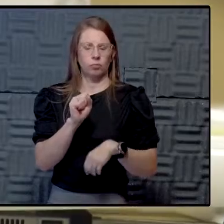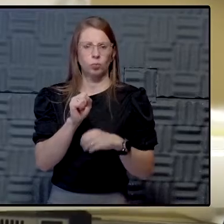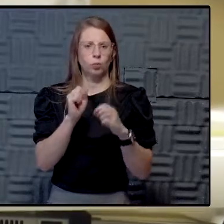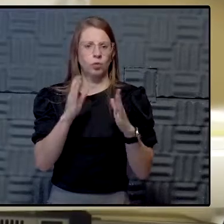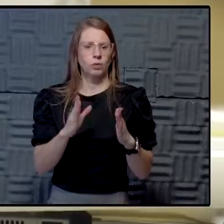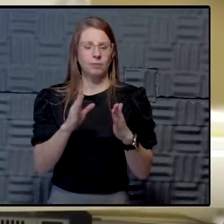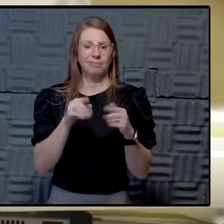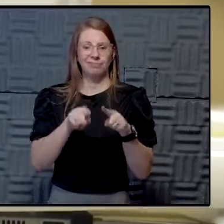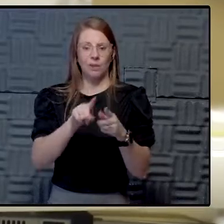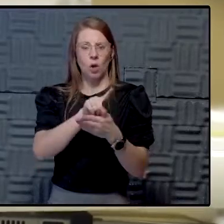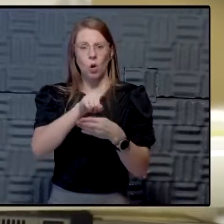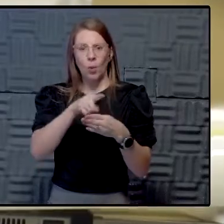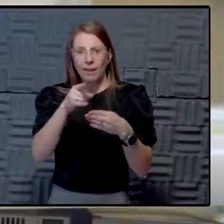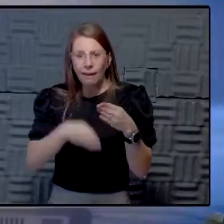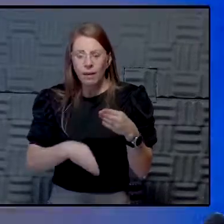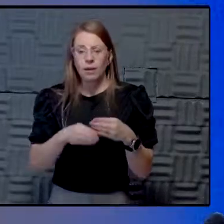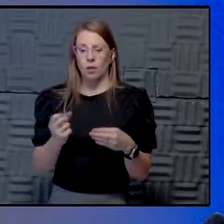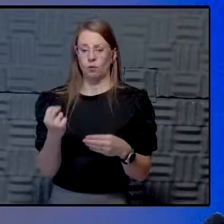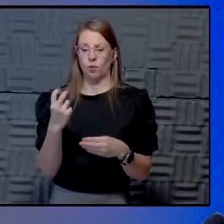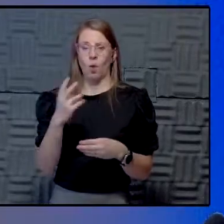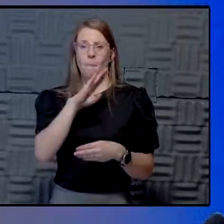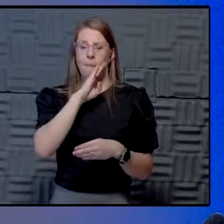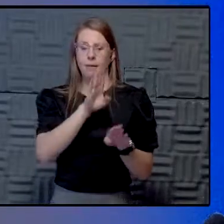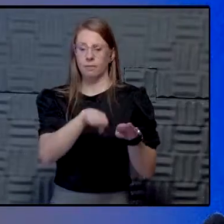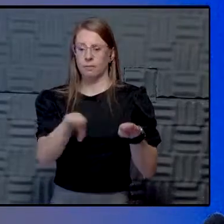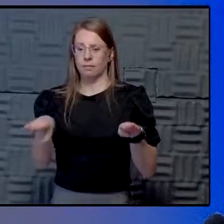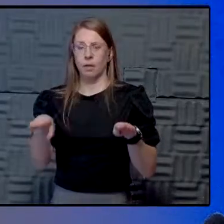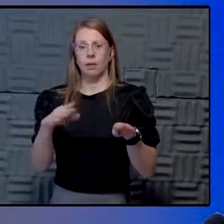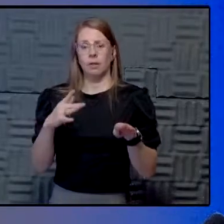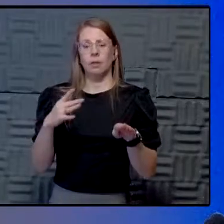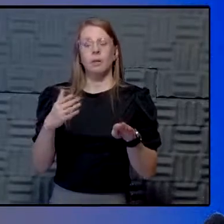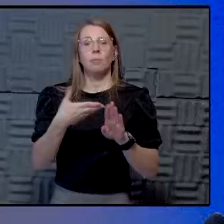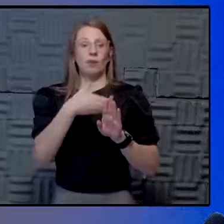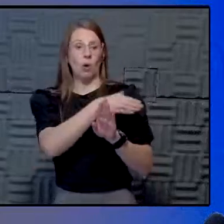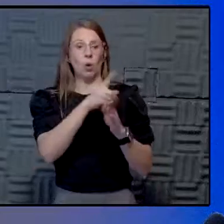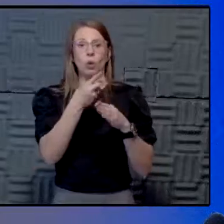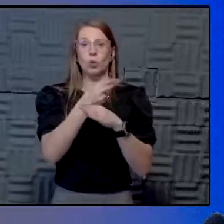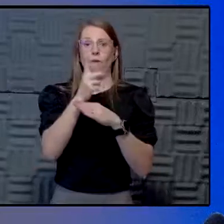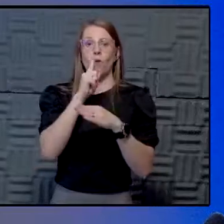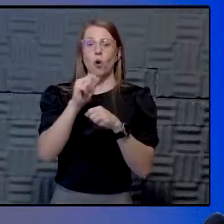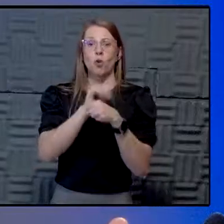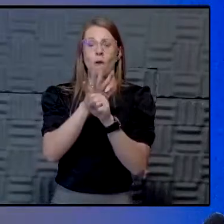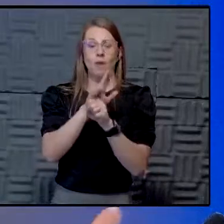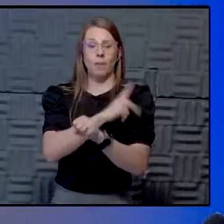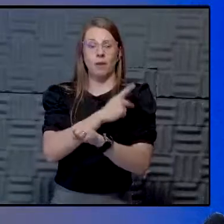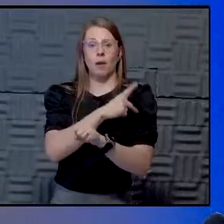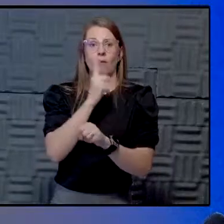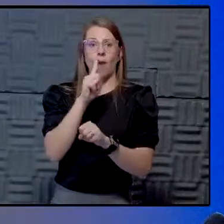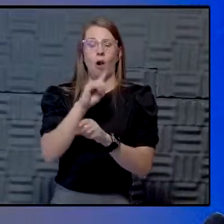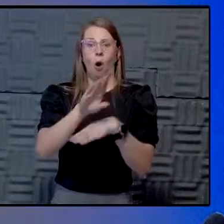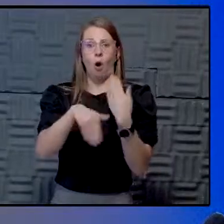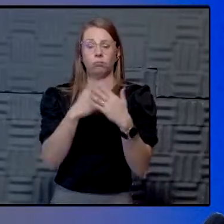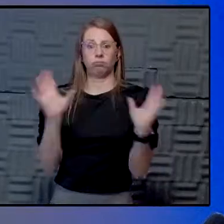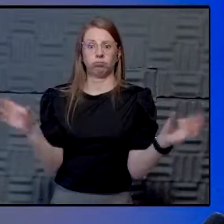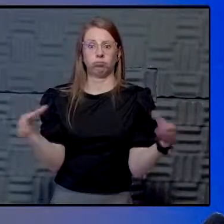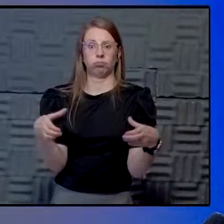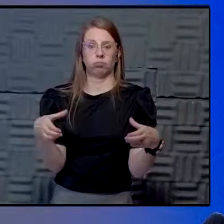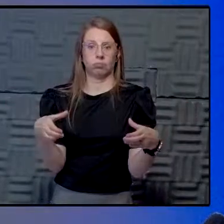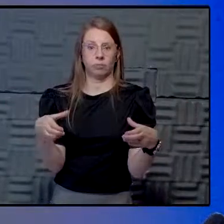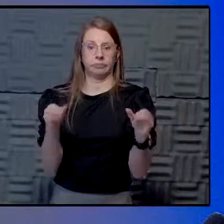weekend. And we have 12 beds in that area, and we initially used it for COVID patients because we thought everybody had to be cohorted, but we